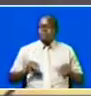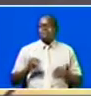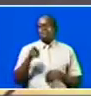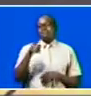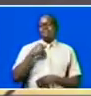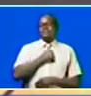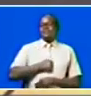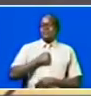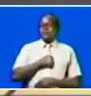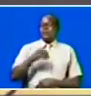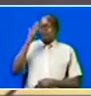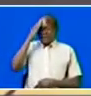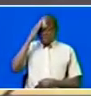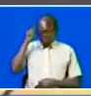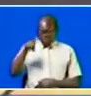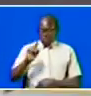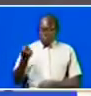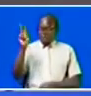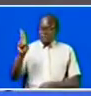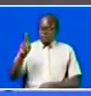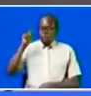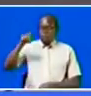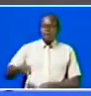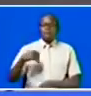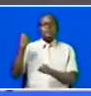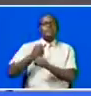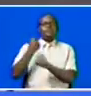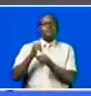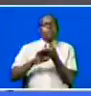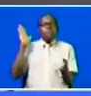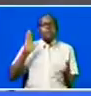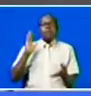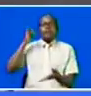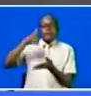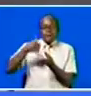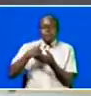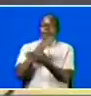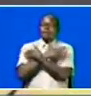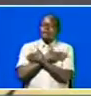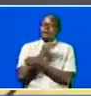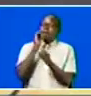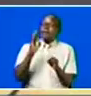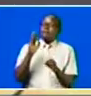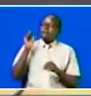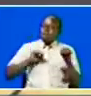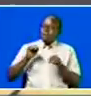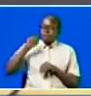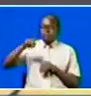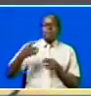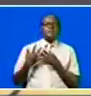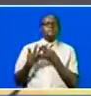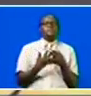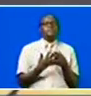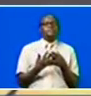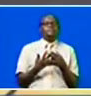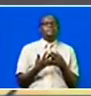I'm very sorry of him. I know this is somebody who will go even after his own friends like David Murathe. If I ever get involved in anything in